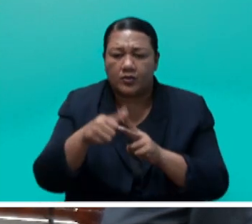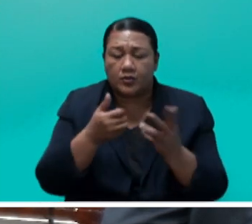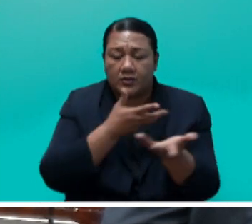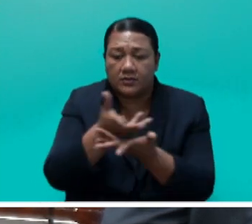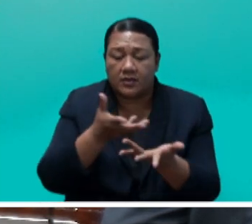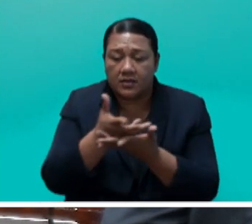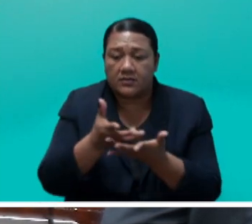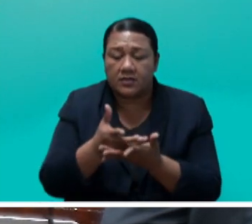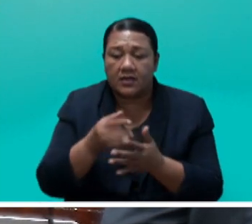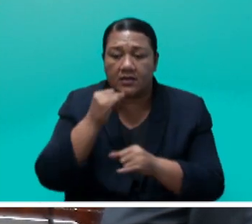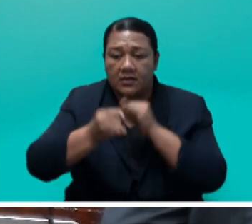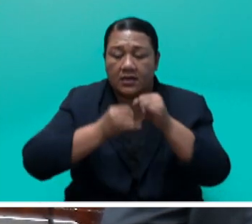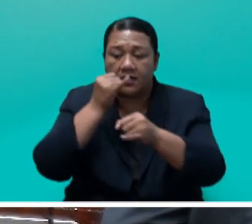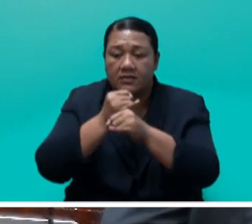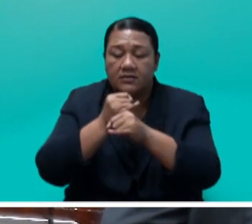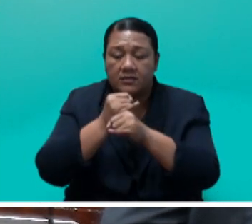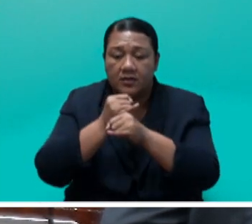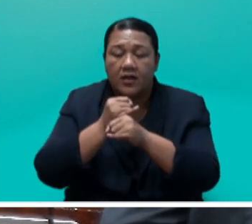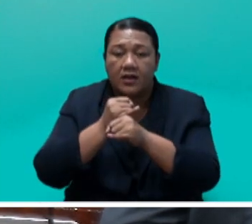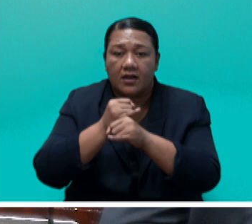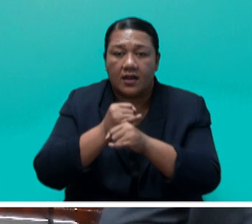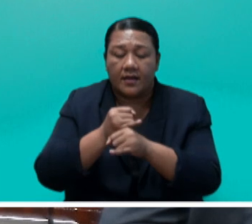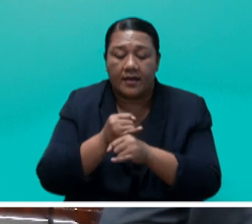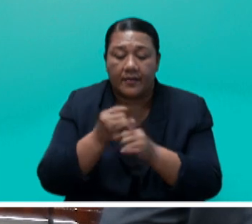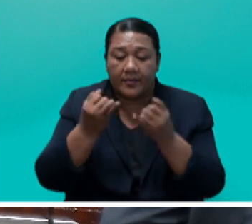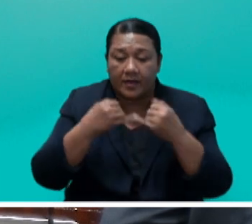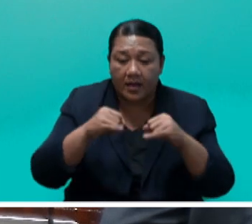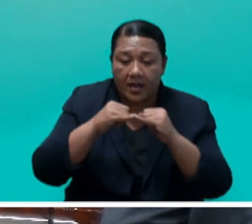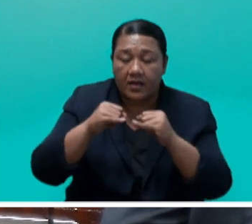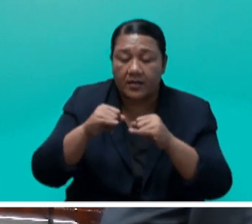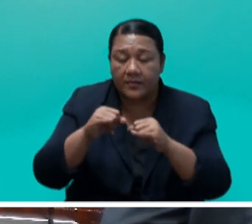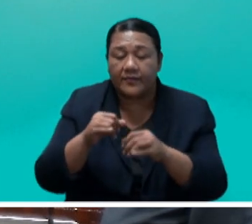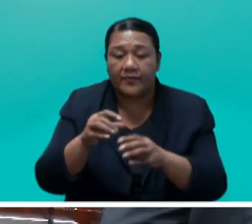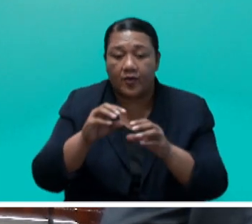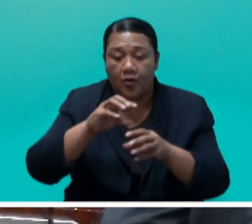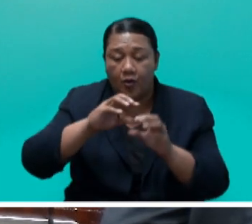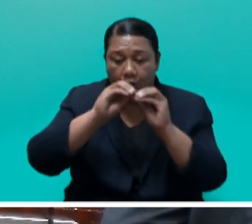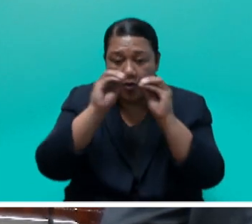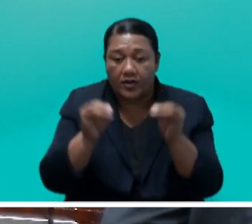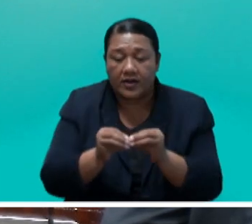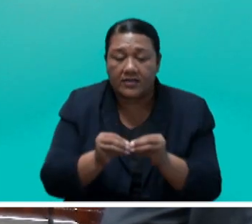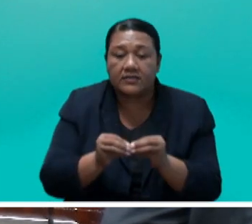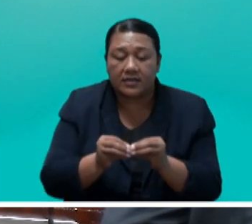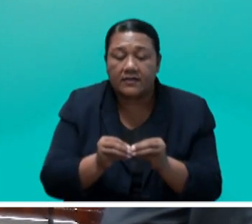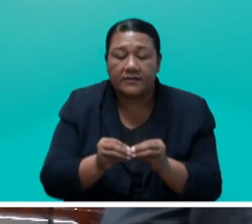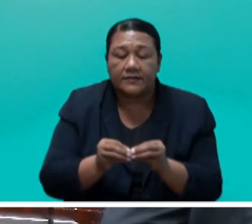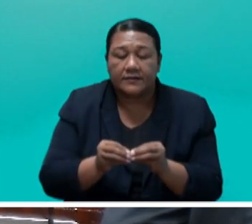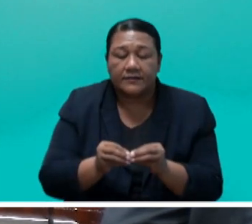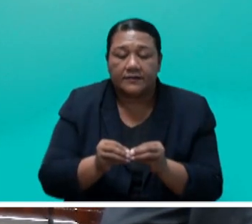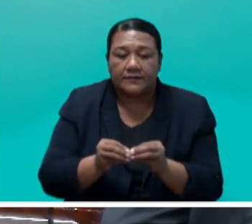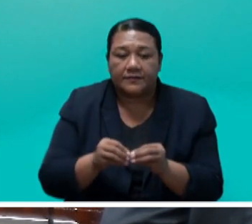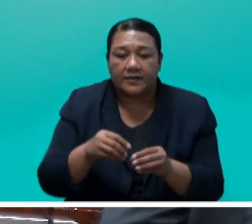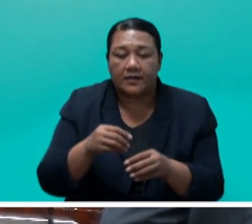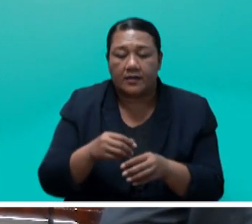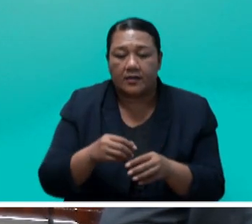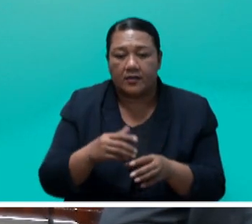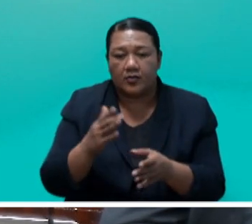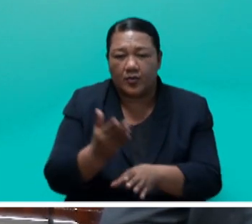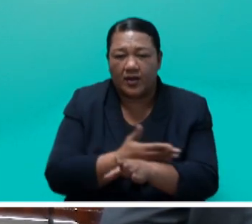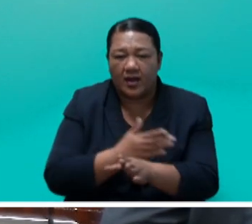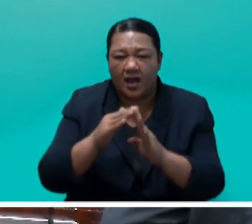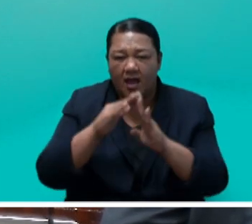International Maritime Organization greenhouse gas emissions, or GHG reduction negotiations. The gravity of the